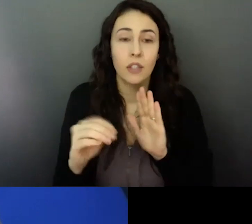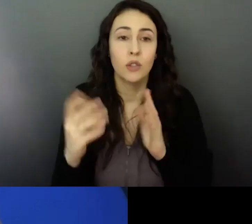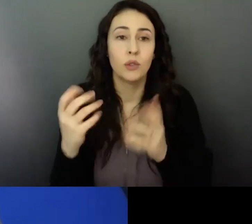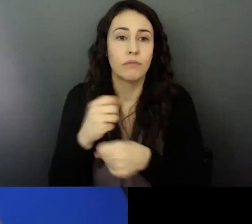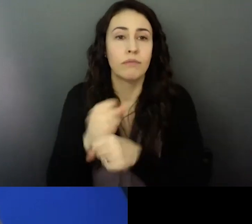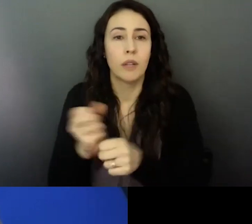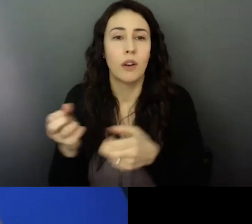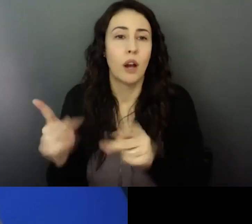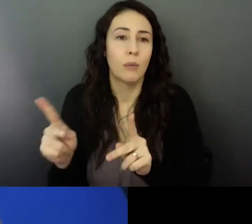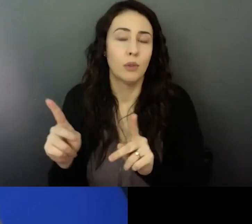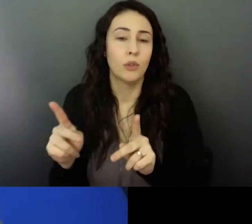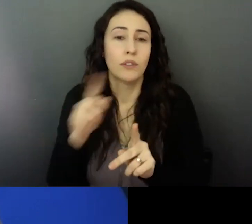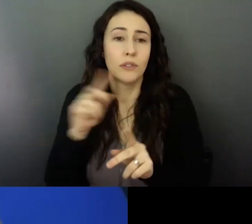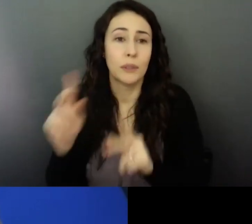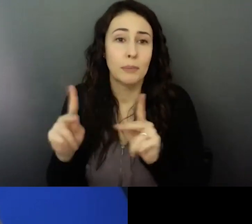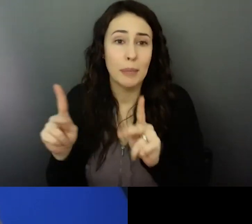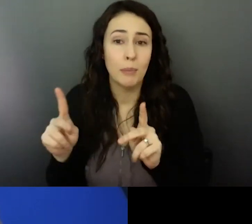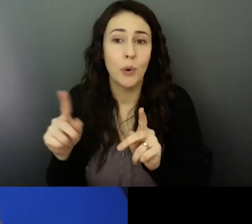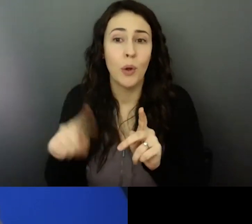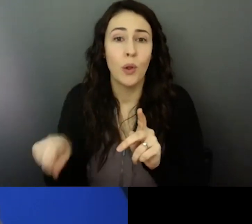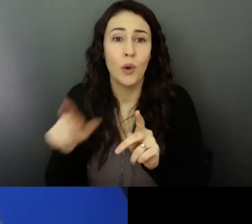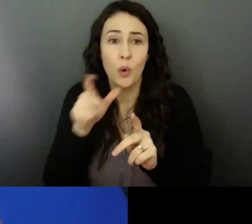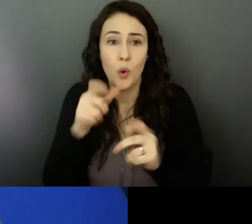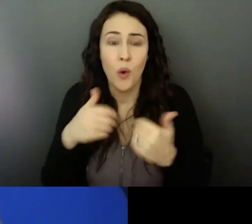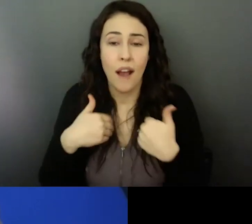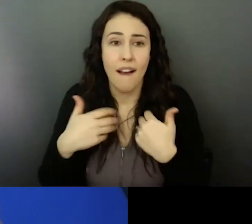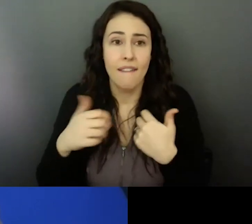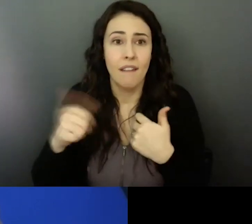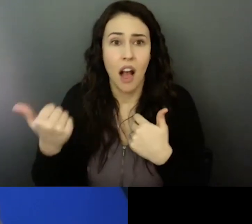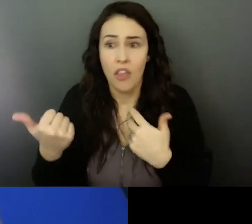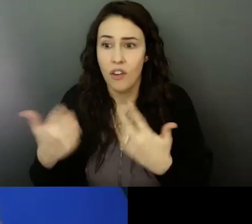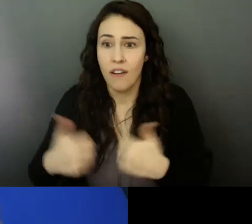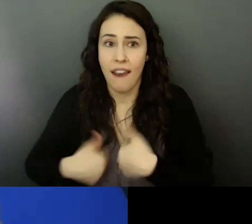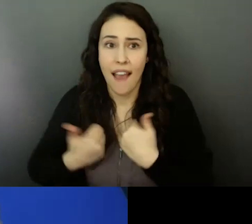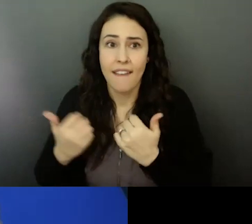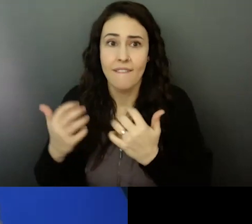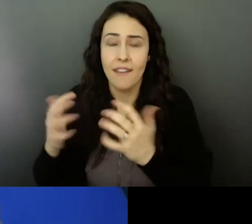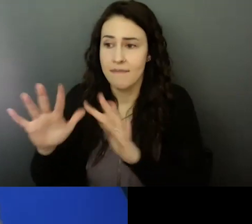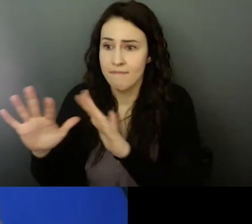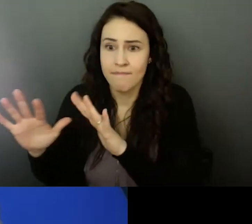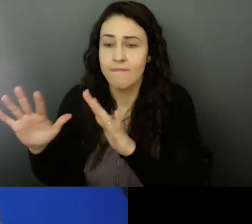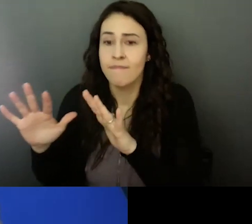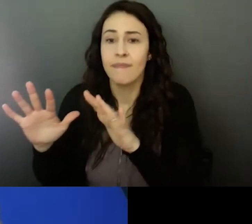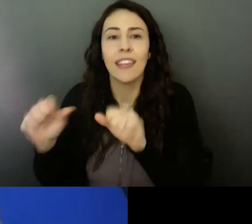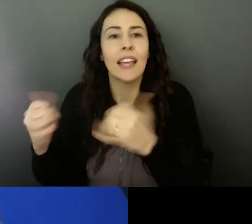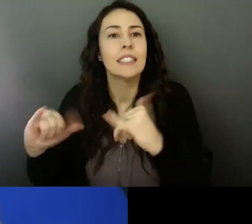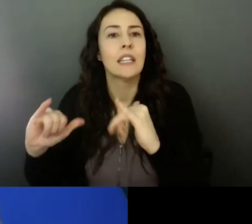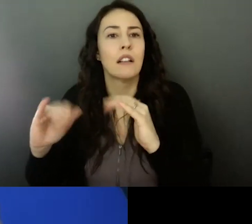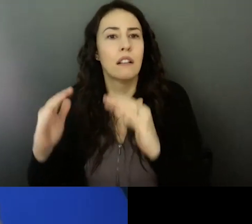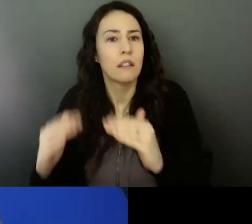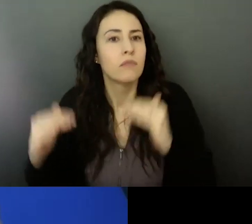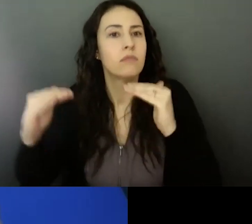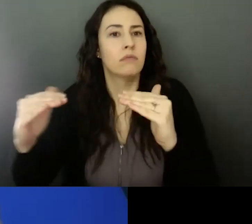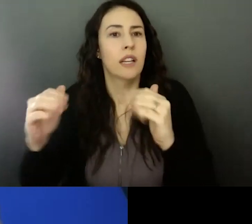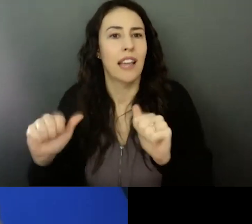opportunities so that people with competing life commitments can still advance, can still do education.